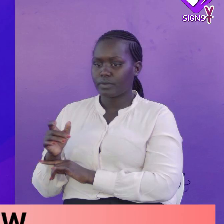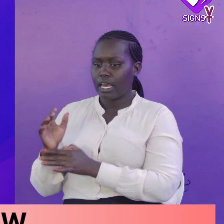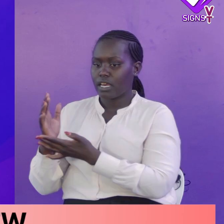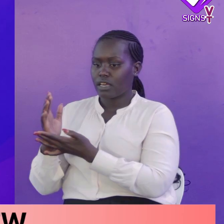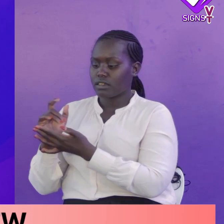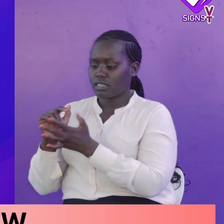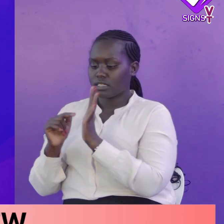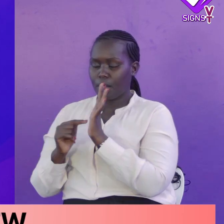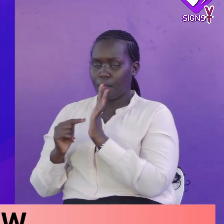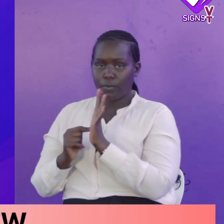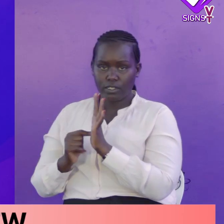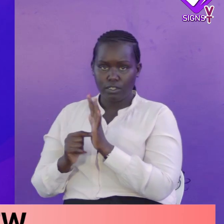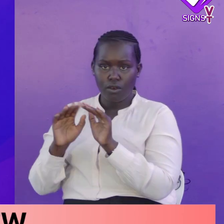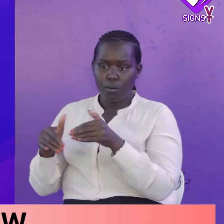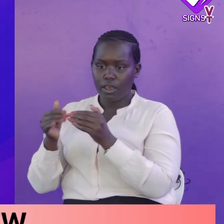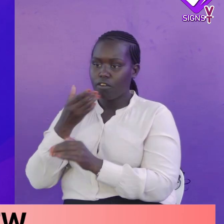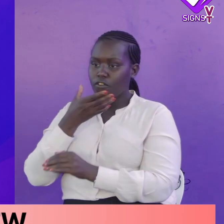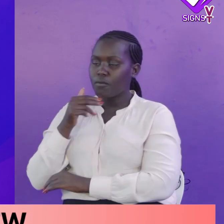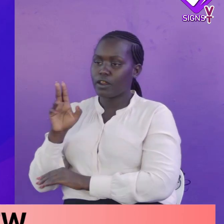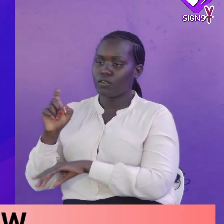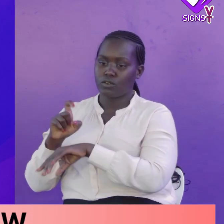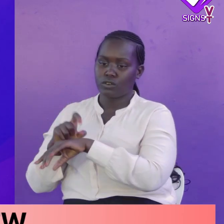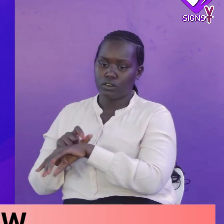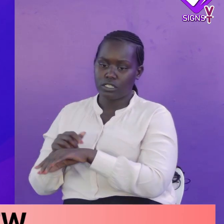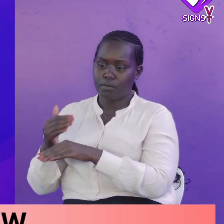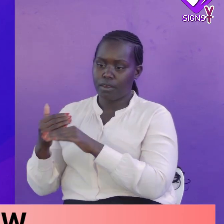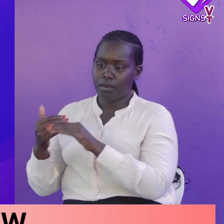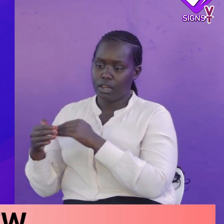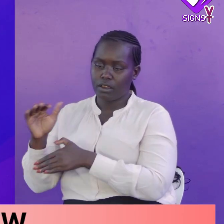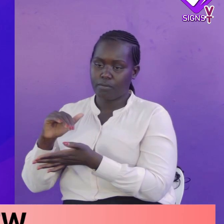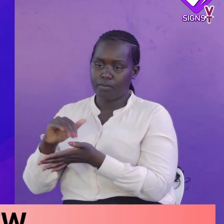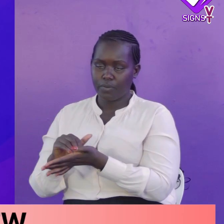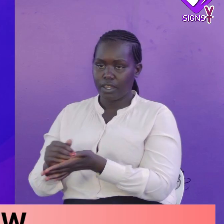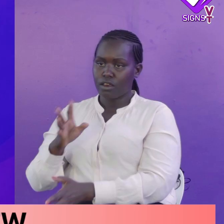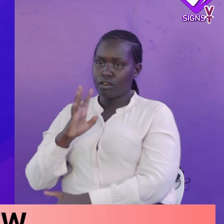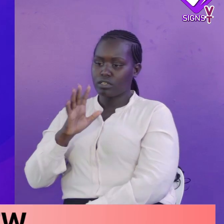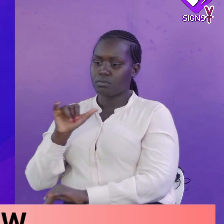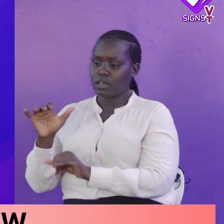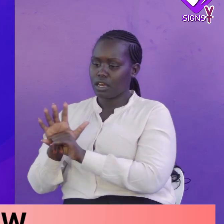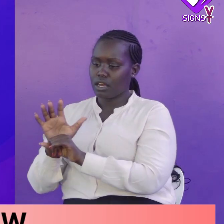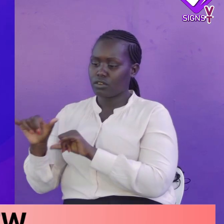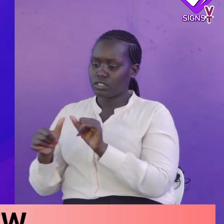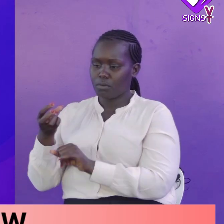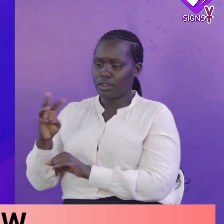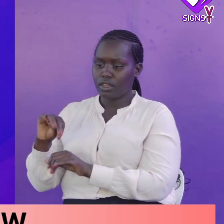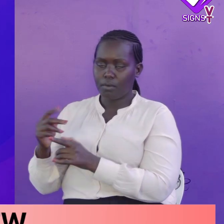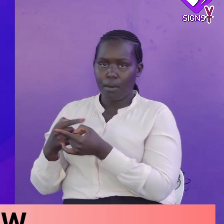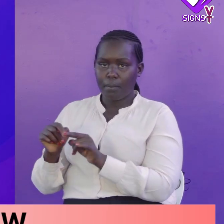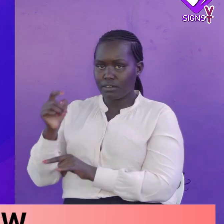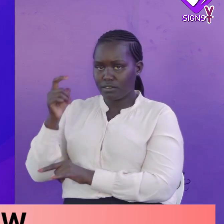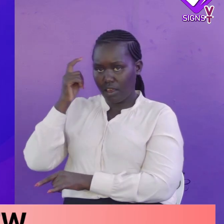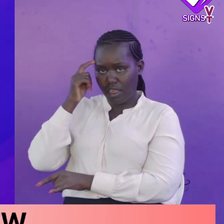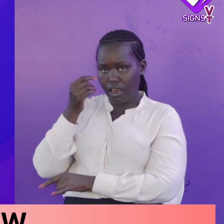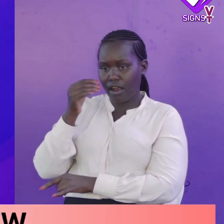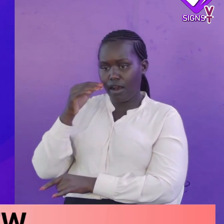point, let's just give Manchester United time. They are still rebuilding. Let's not talk much of them, but I think Manchester City,